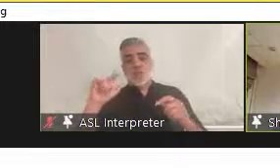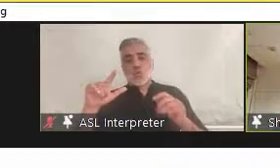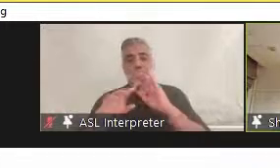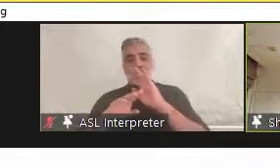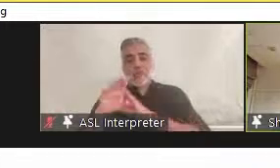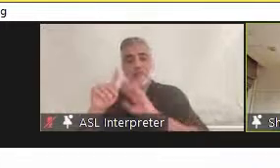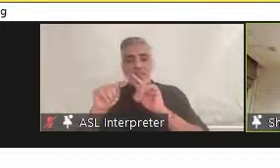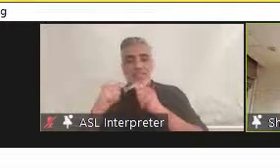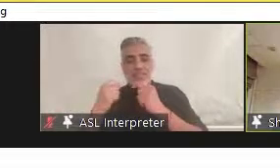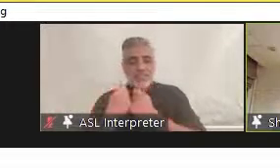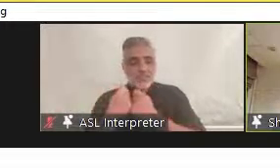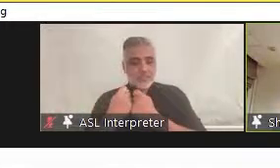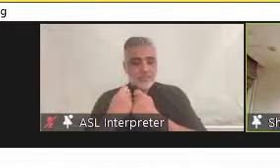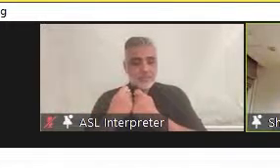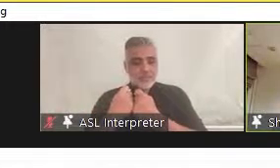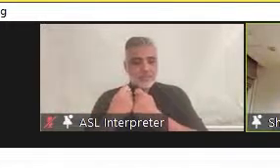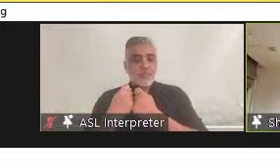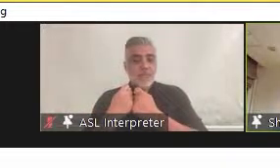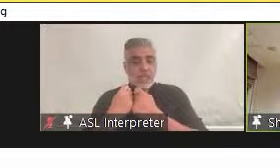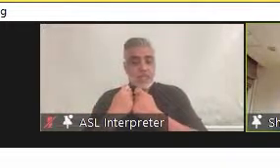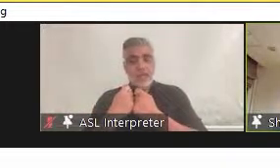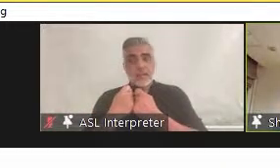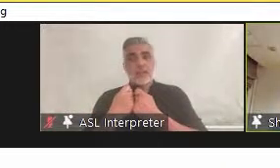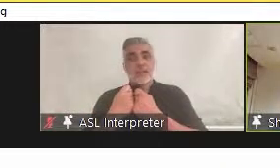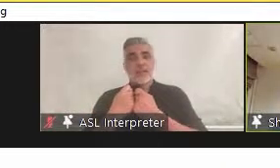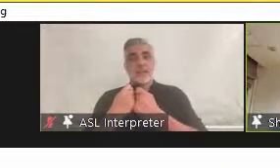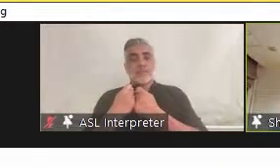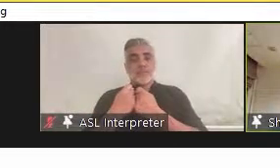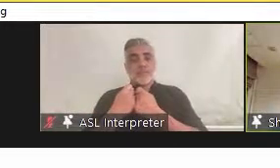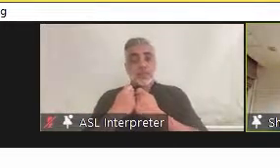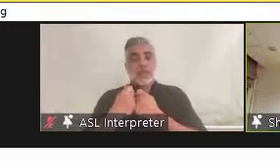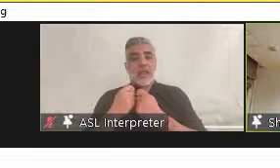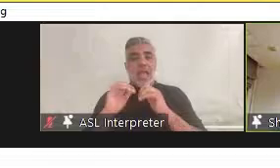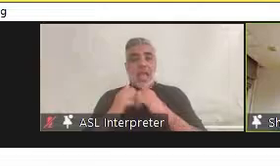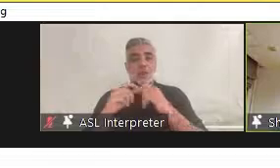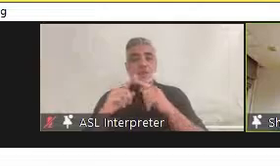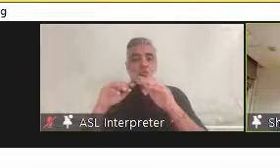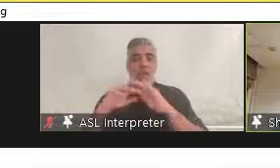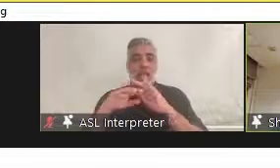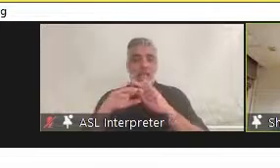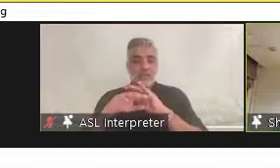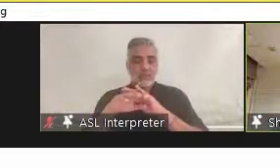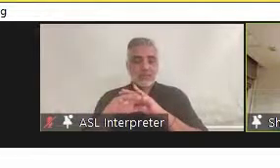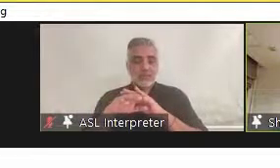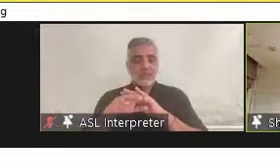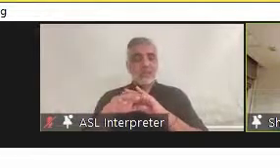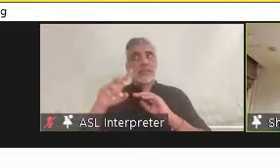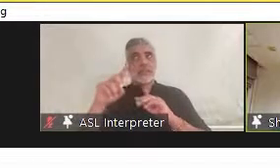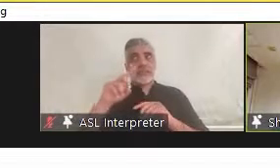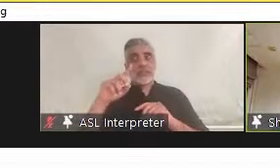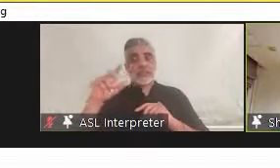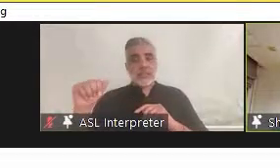team of the DPT, and who knows tons about how to access those disabled